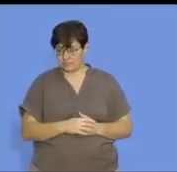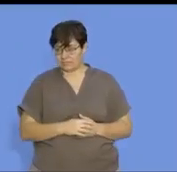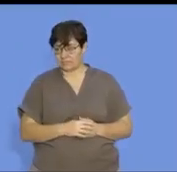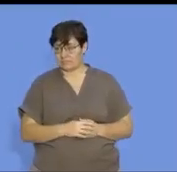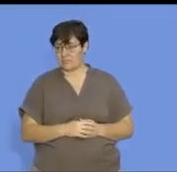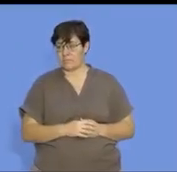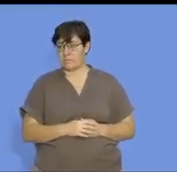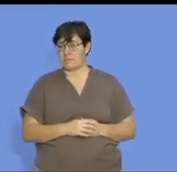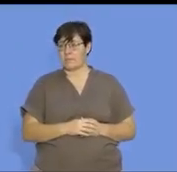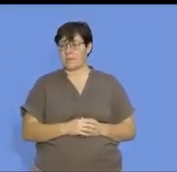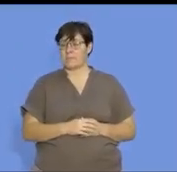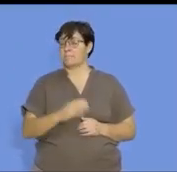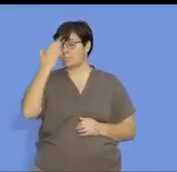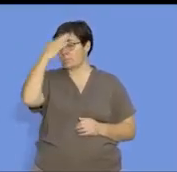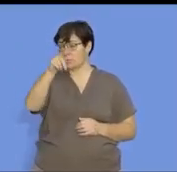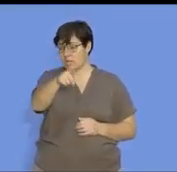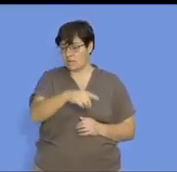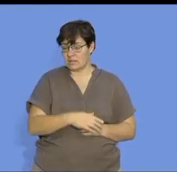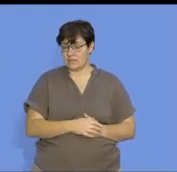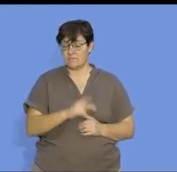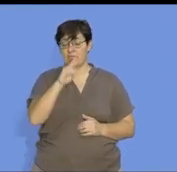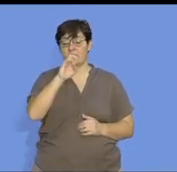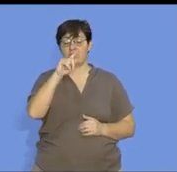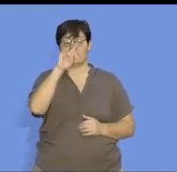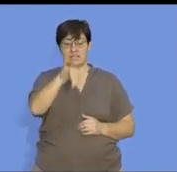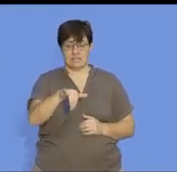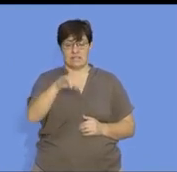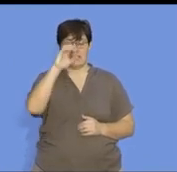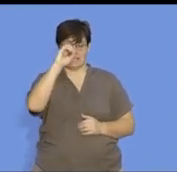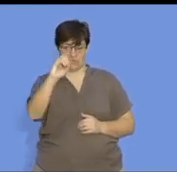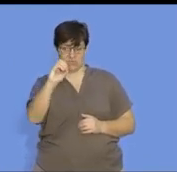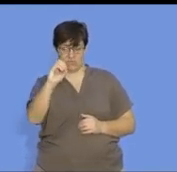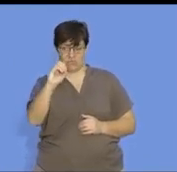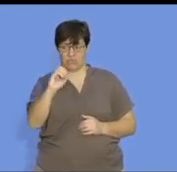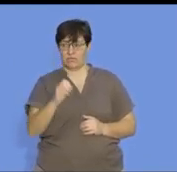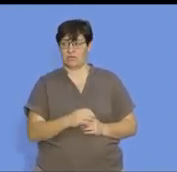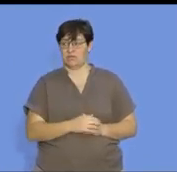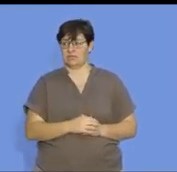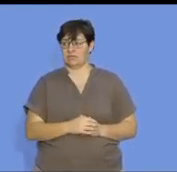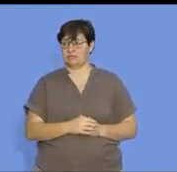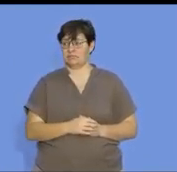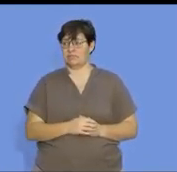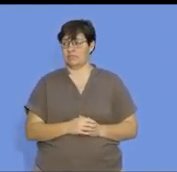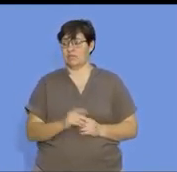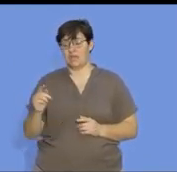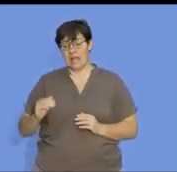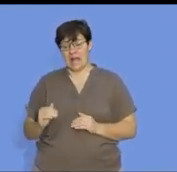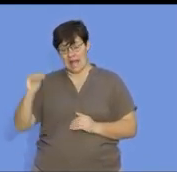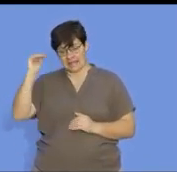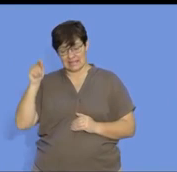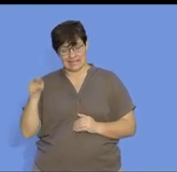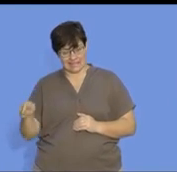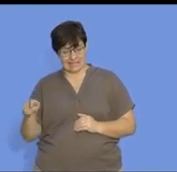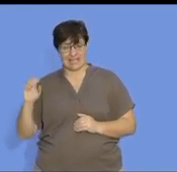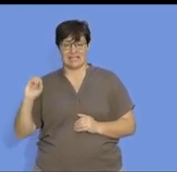I know that over here, velocity is 0. Over here, height